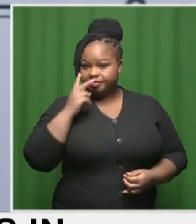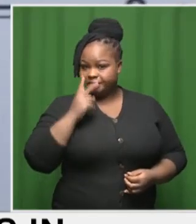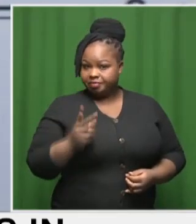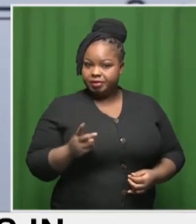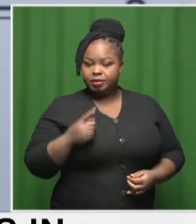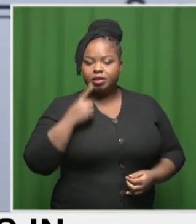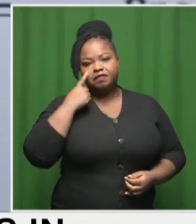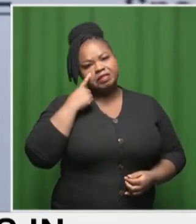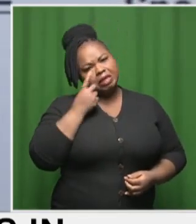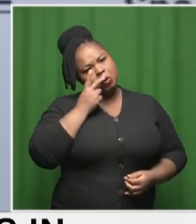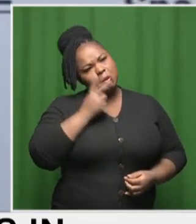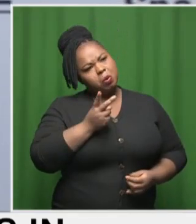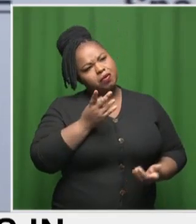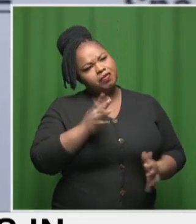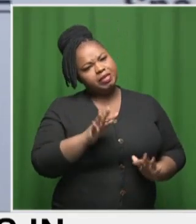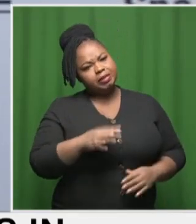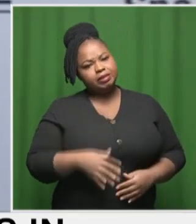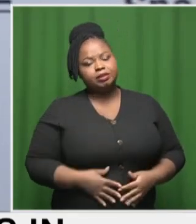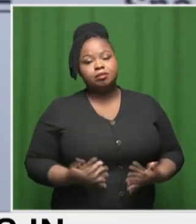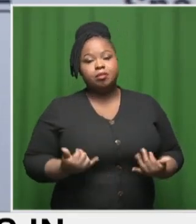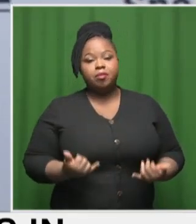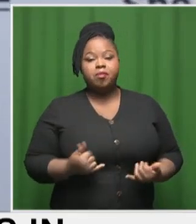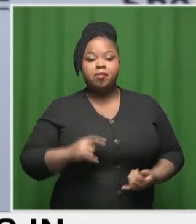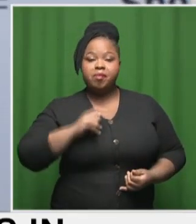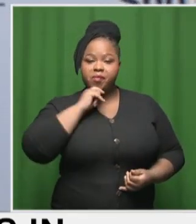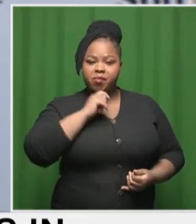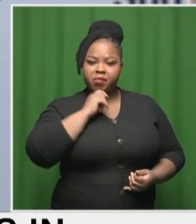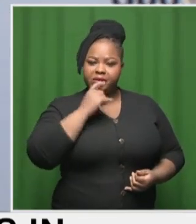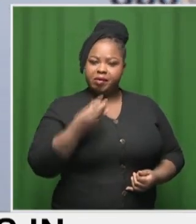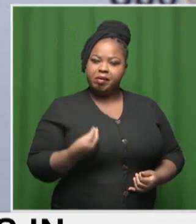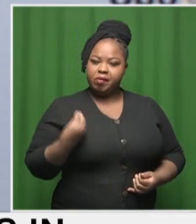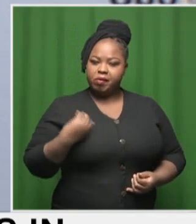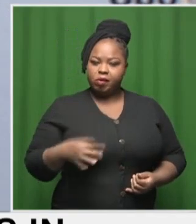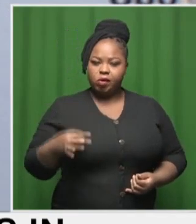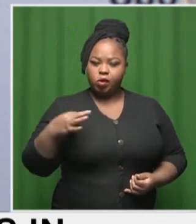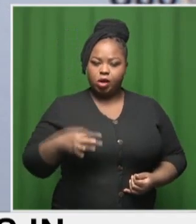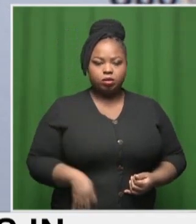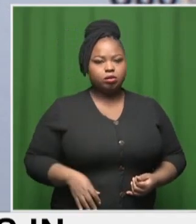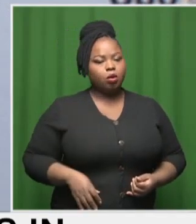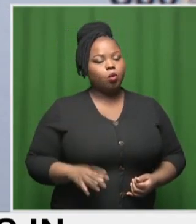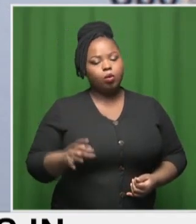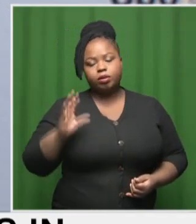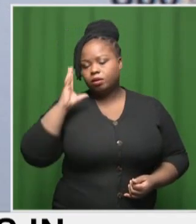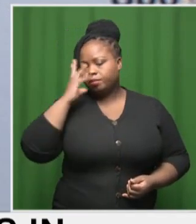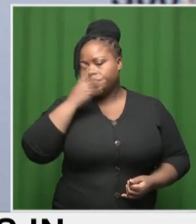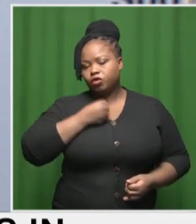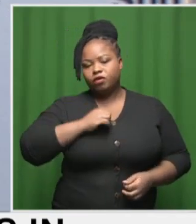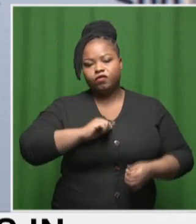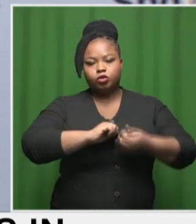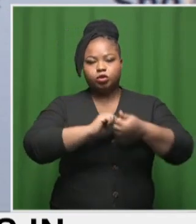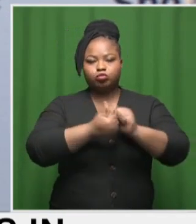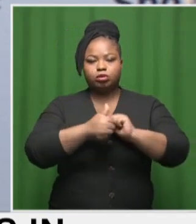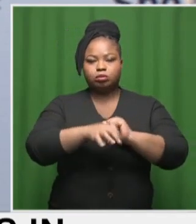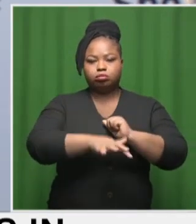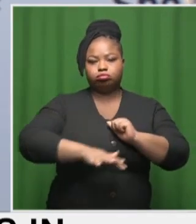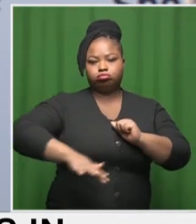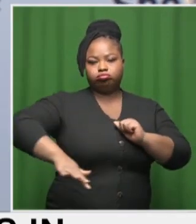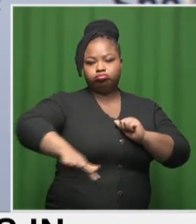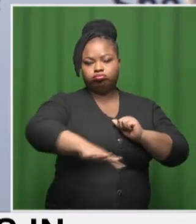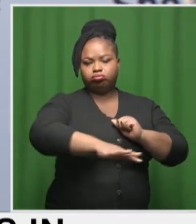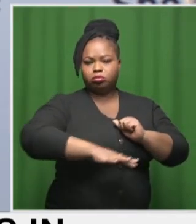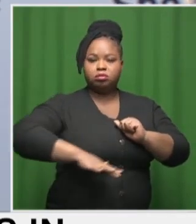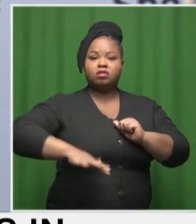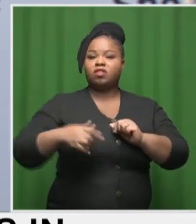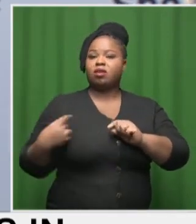I've witnessed just here this morning the young girls that are out and about in this beautiful facility, I have to say, that's been it's been around